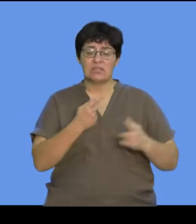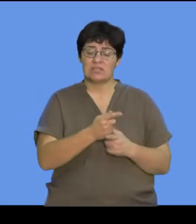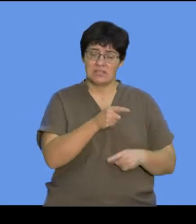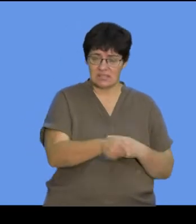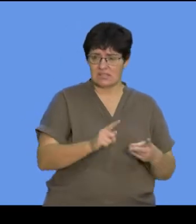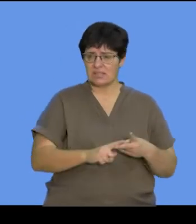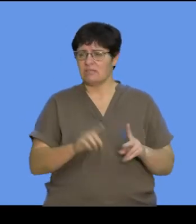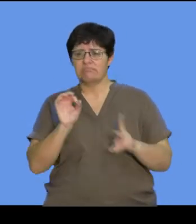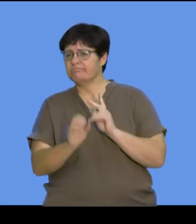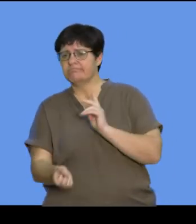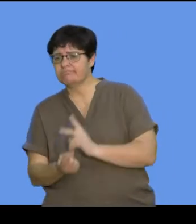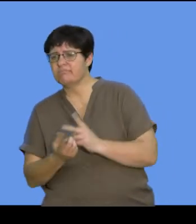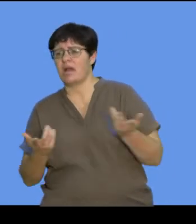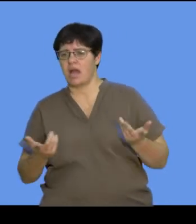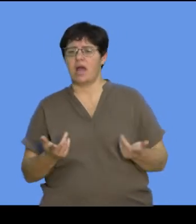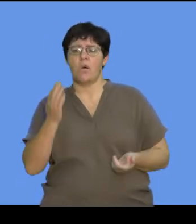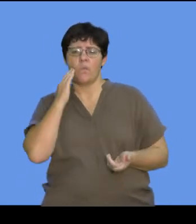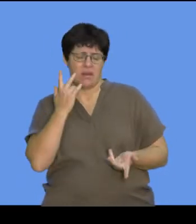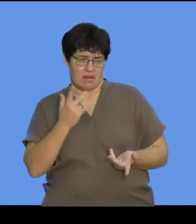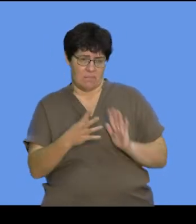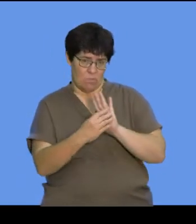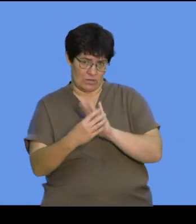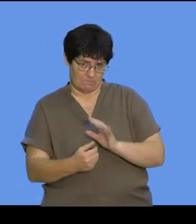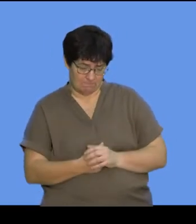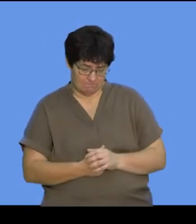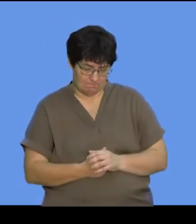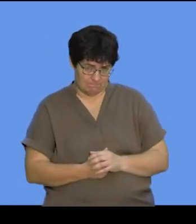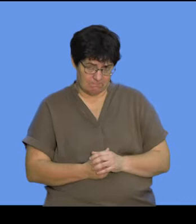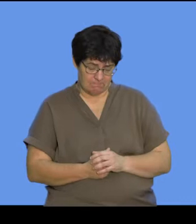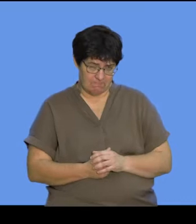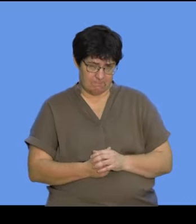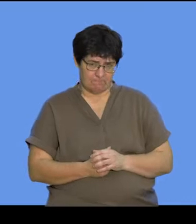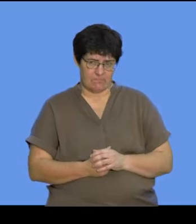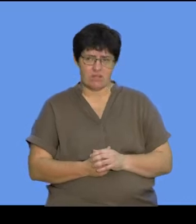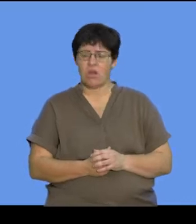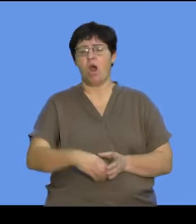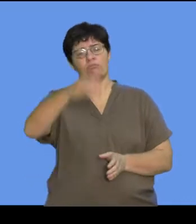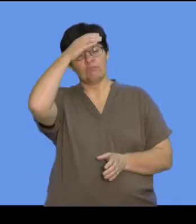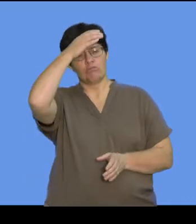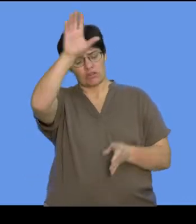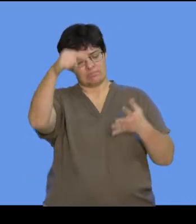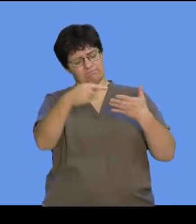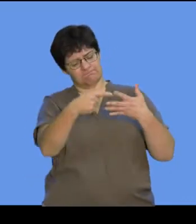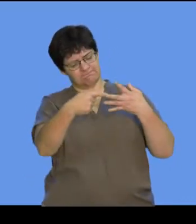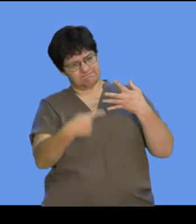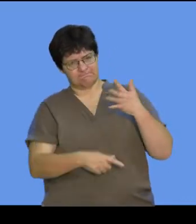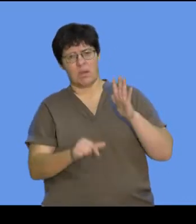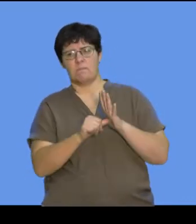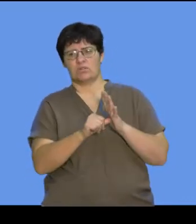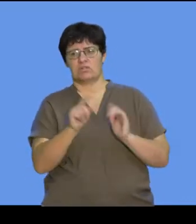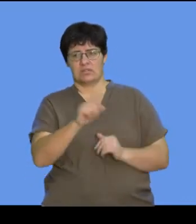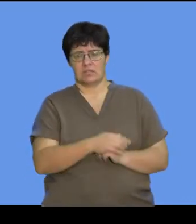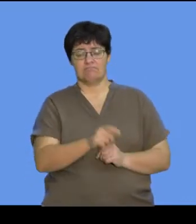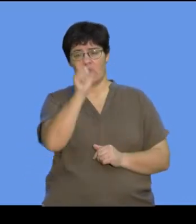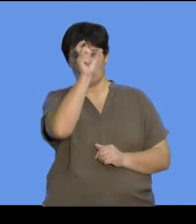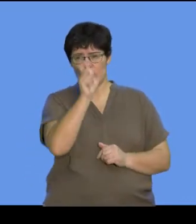and when it occurs. So let's get straight into some key concepts as we unpack. And these are some key